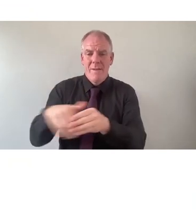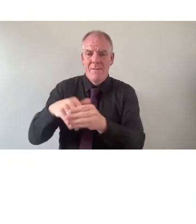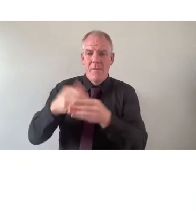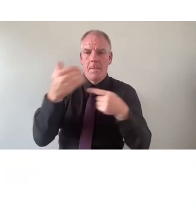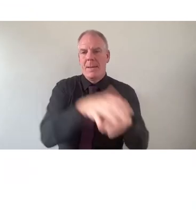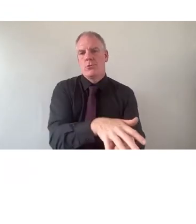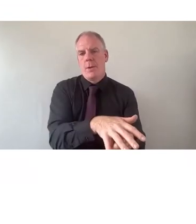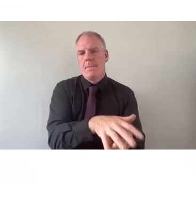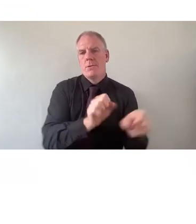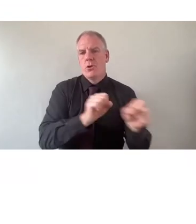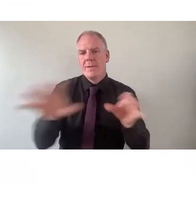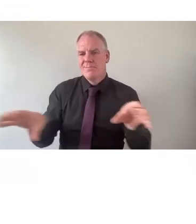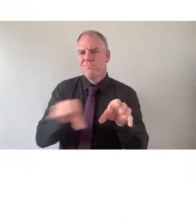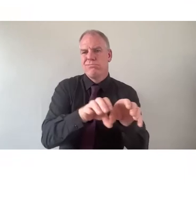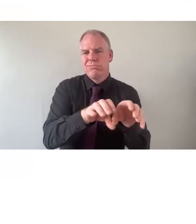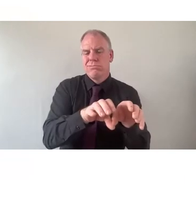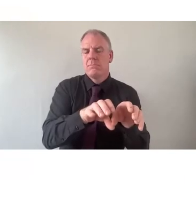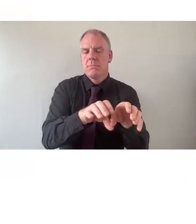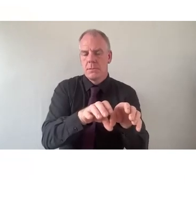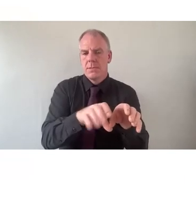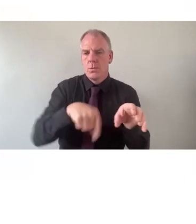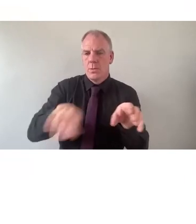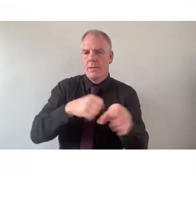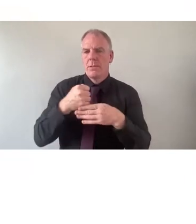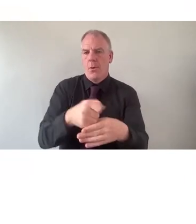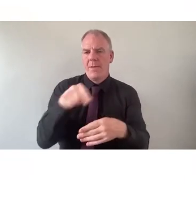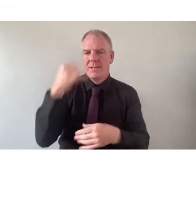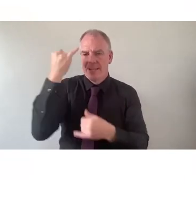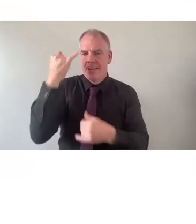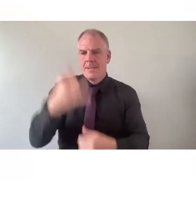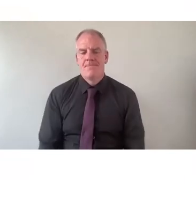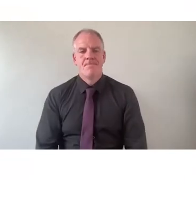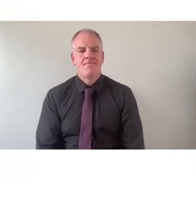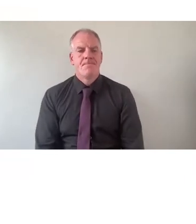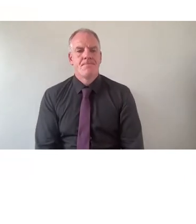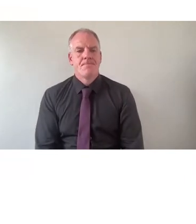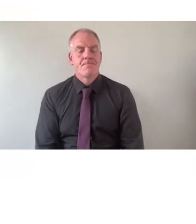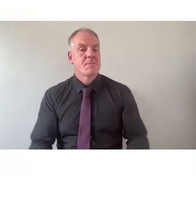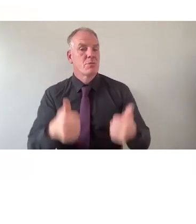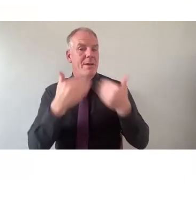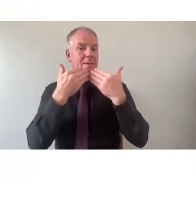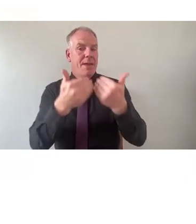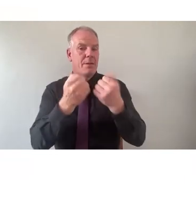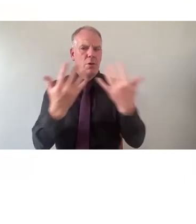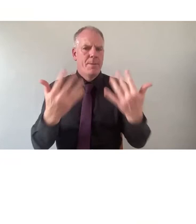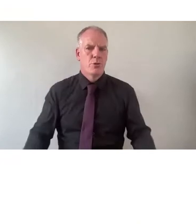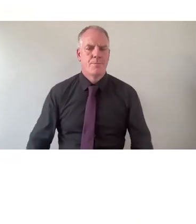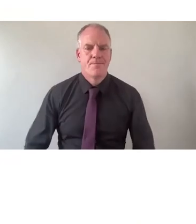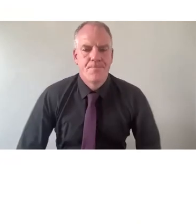mainstream services, which is something that we would support. Yeah, great. No, thank you for that. I